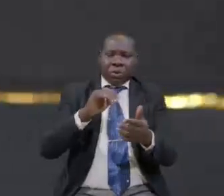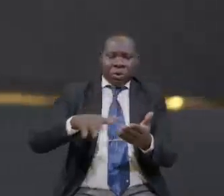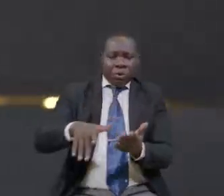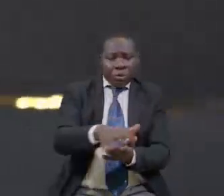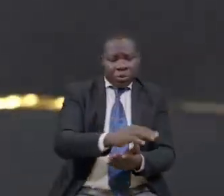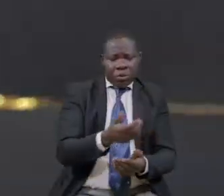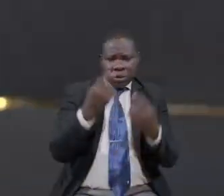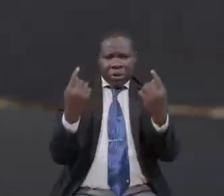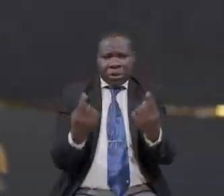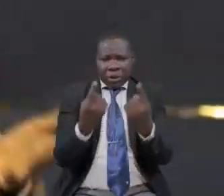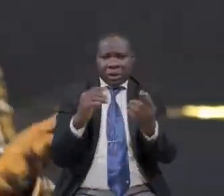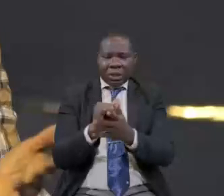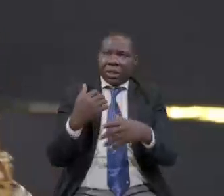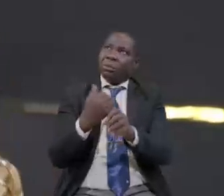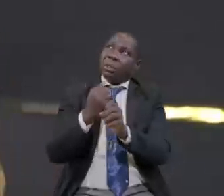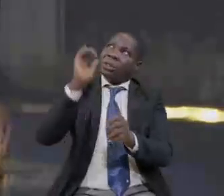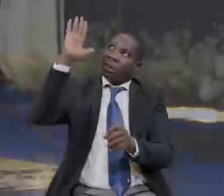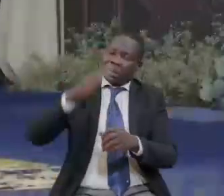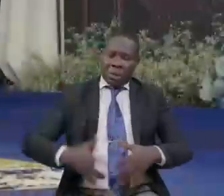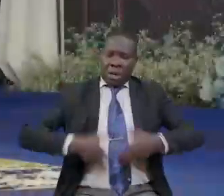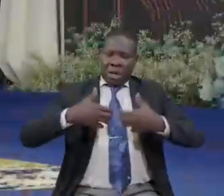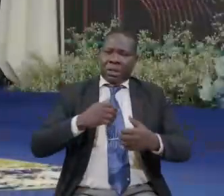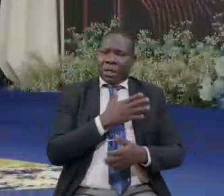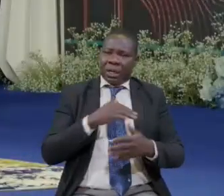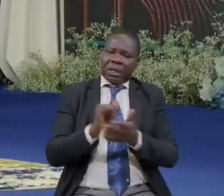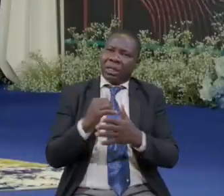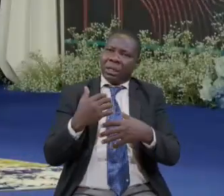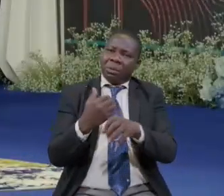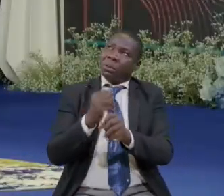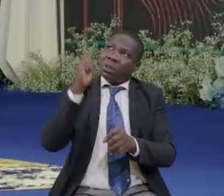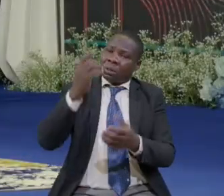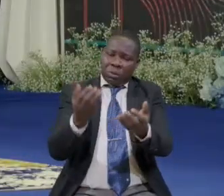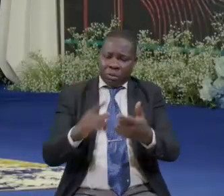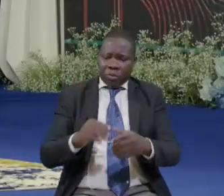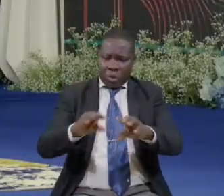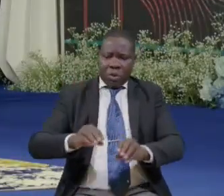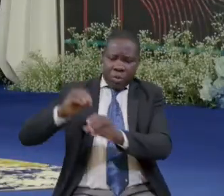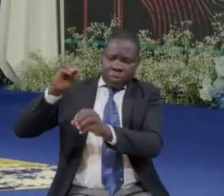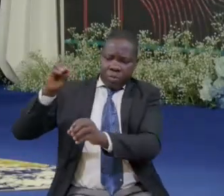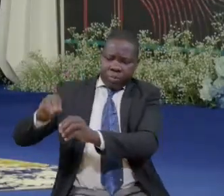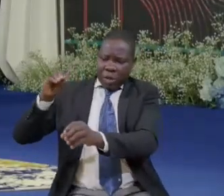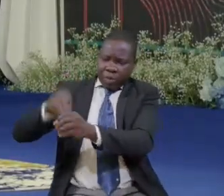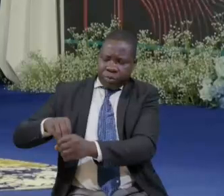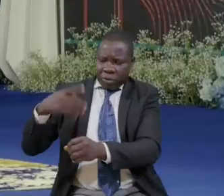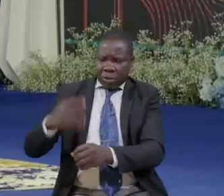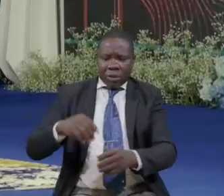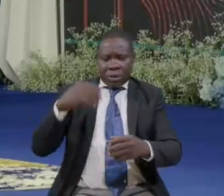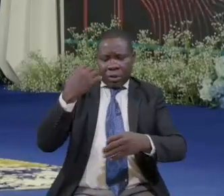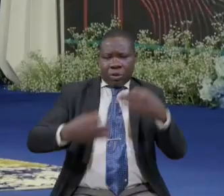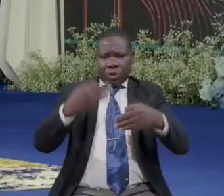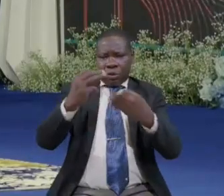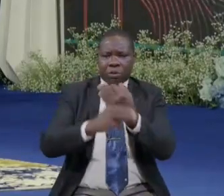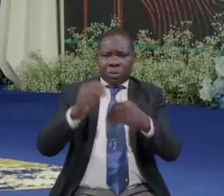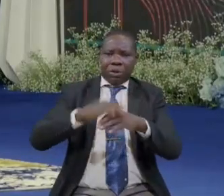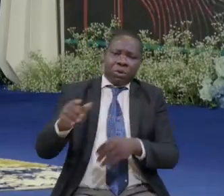angry and that made him want to put the judgment upon you. Look at Ezekiel chapter